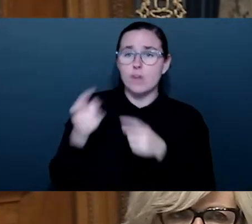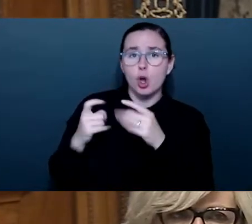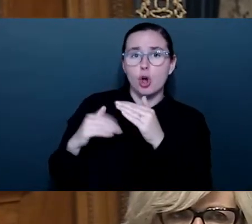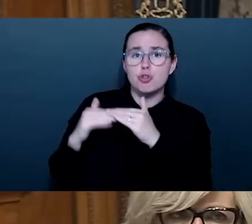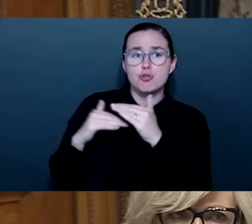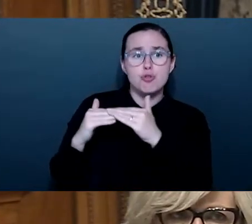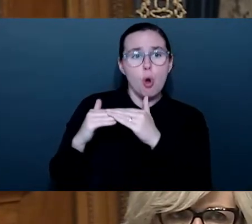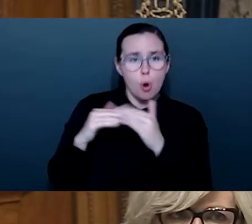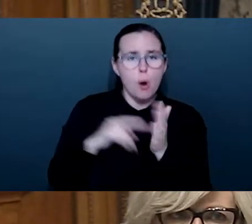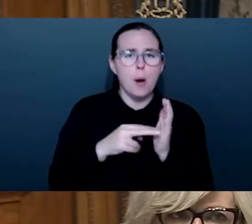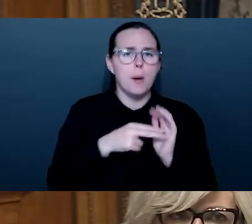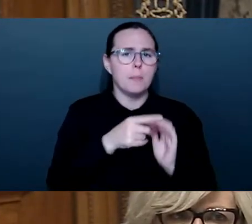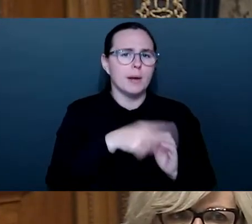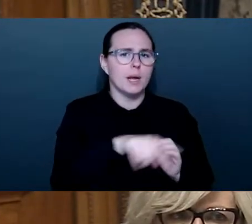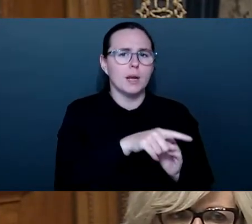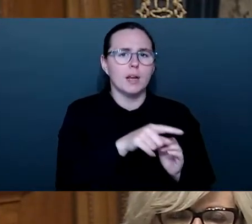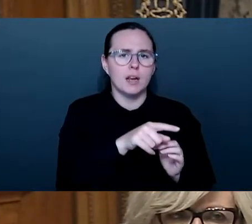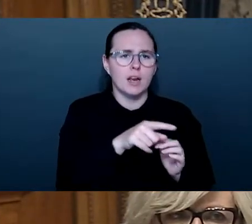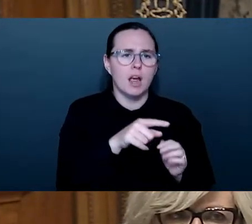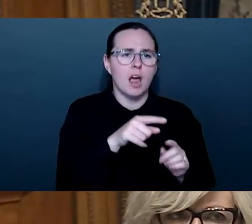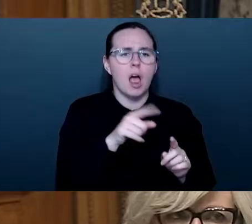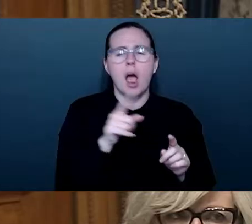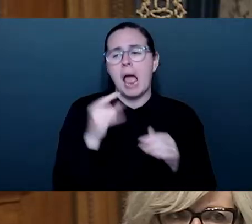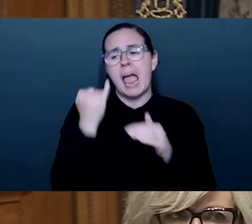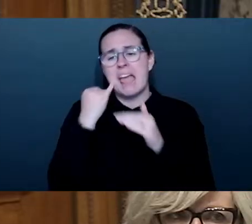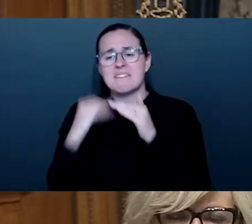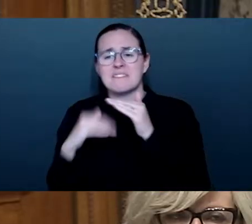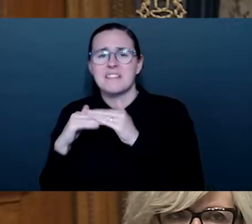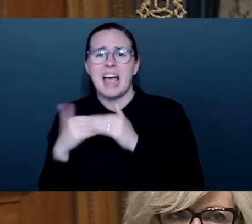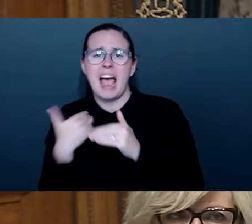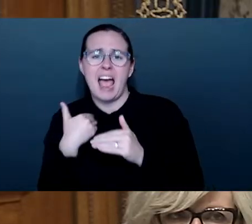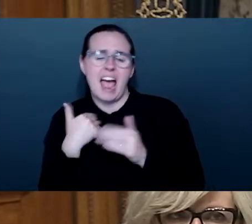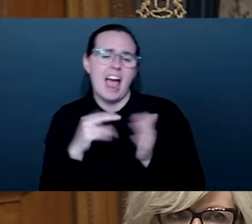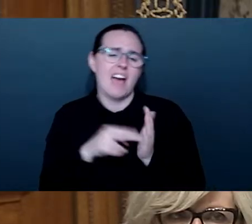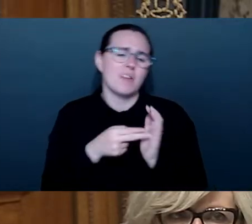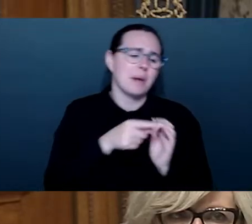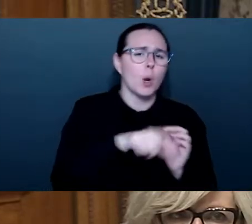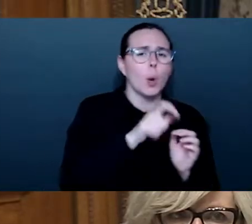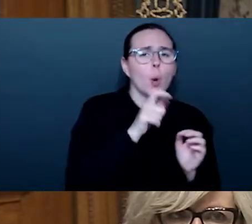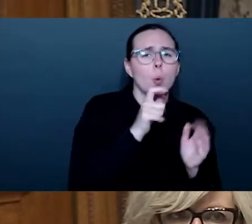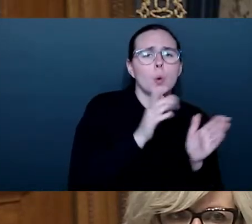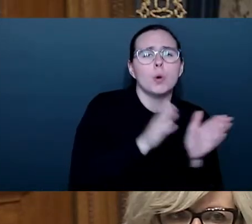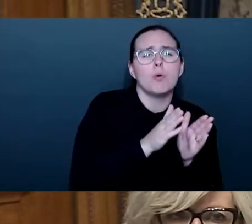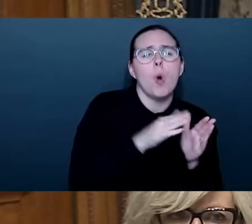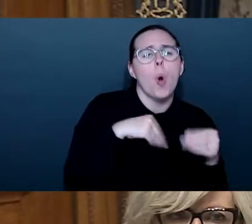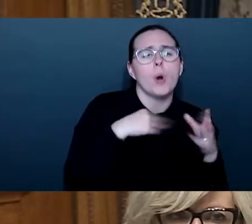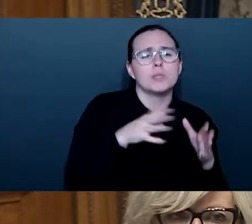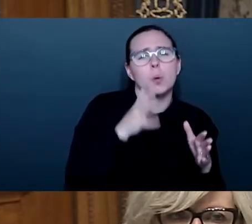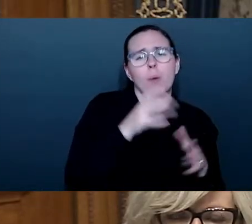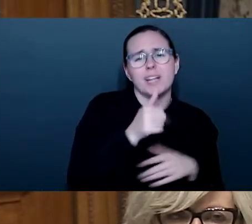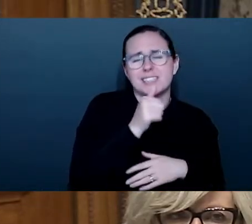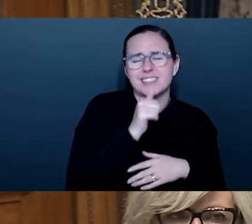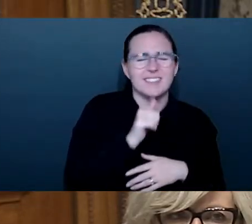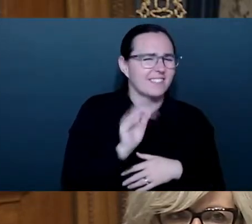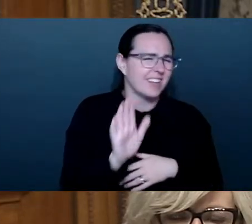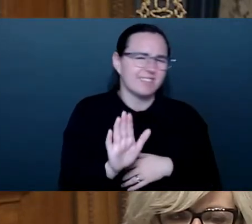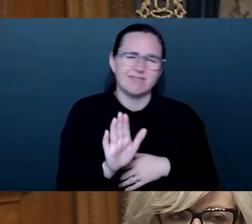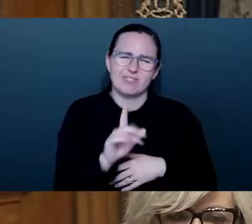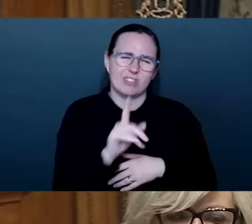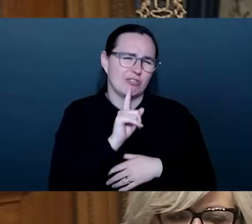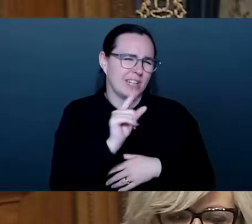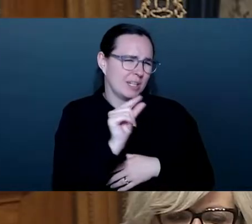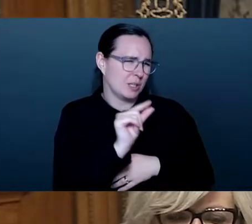numbered corporations and REITs who are protected by this government law. not the public. Landlords in